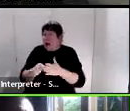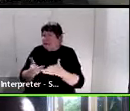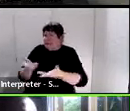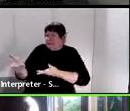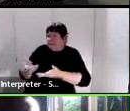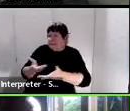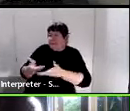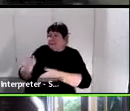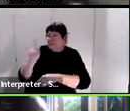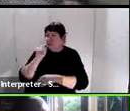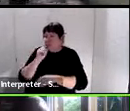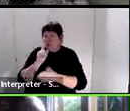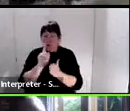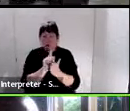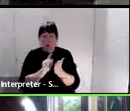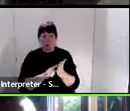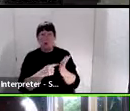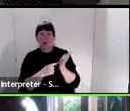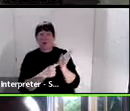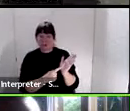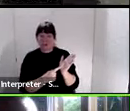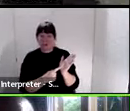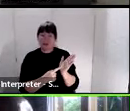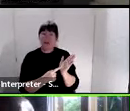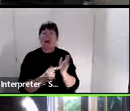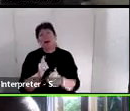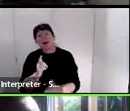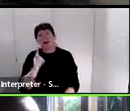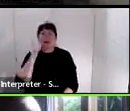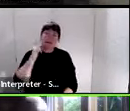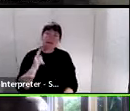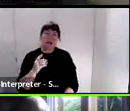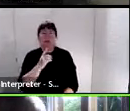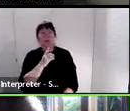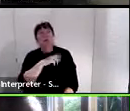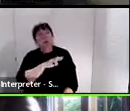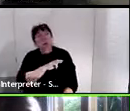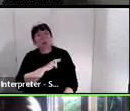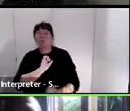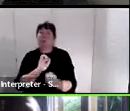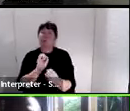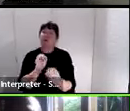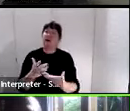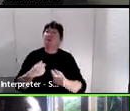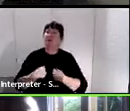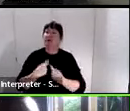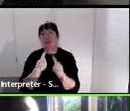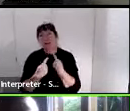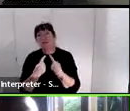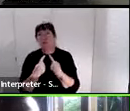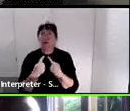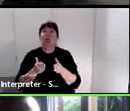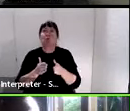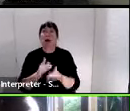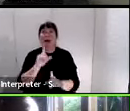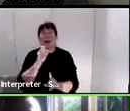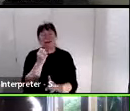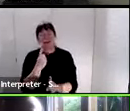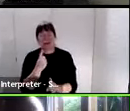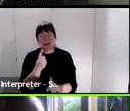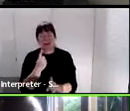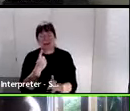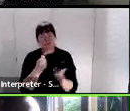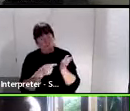says that there's a legal duty on organisations to provide me with information in a format that I can understand.